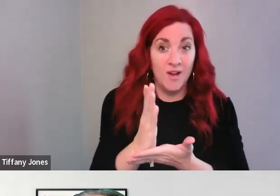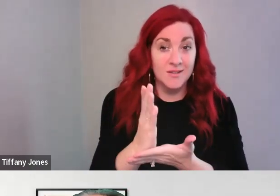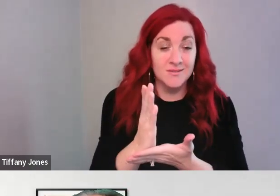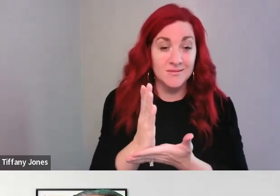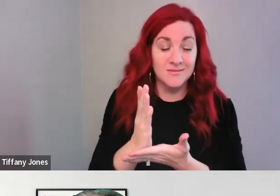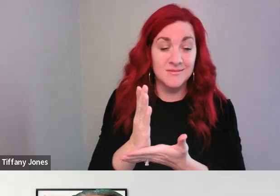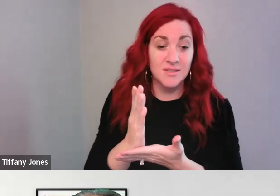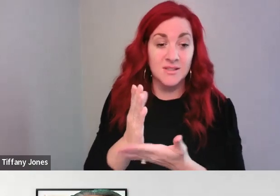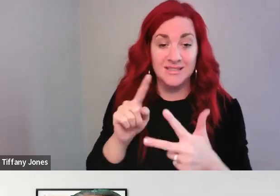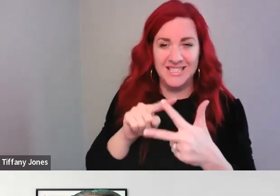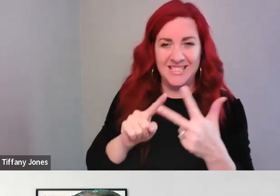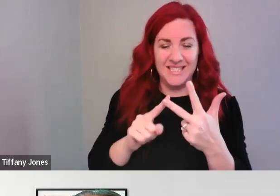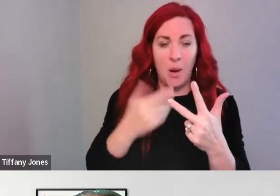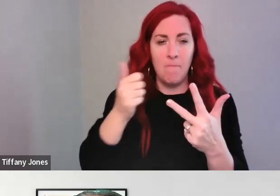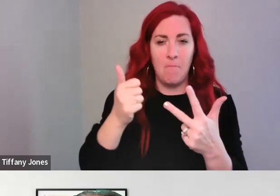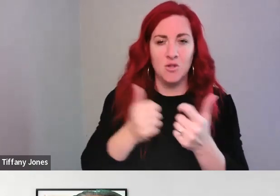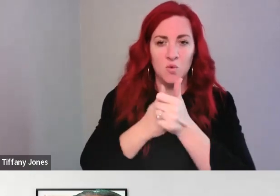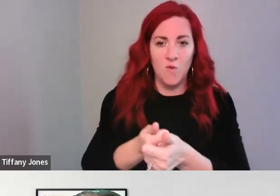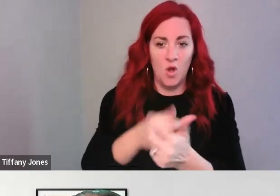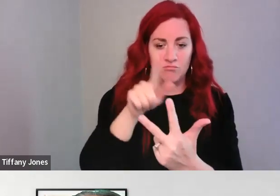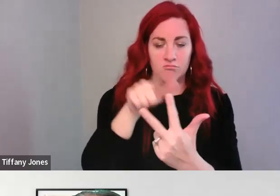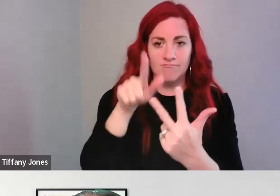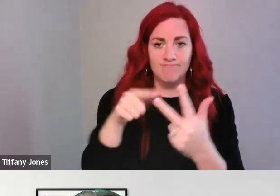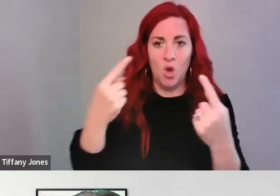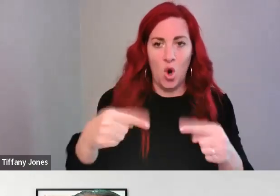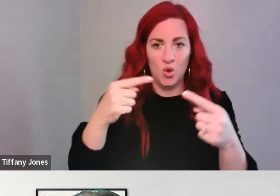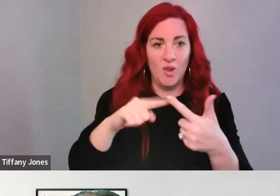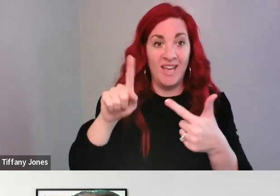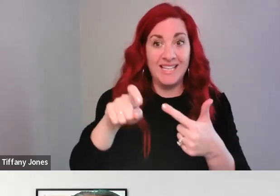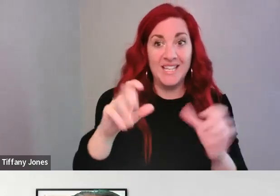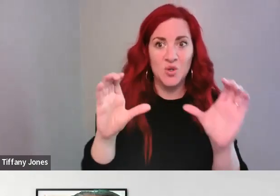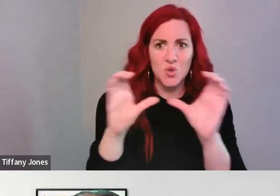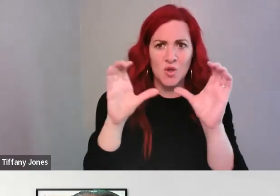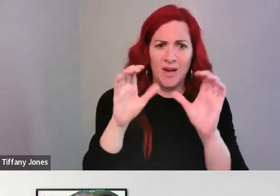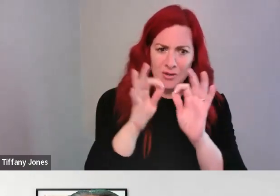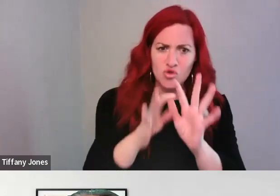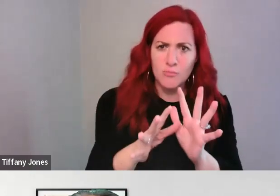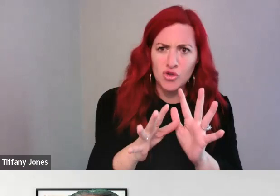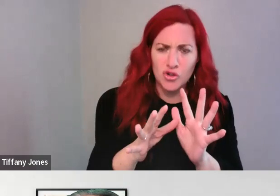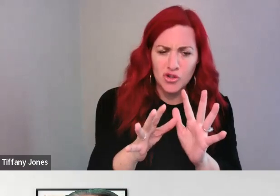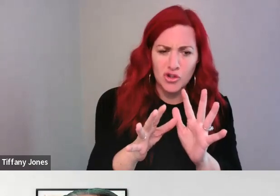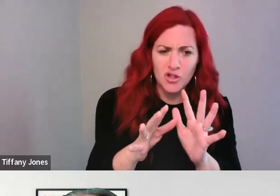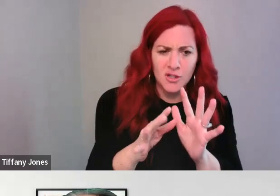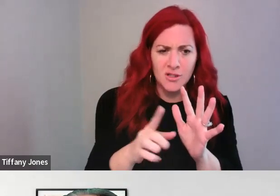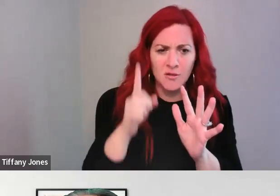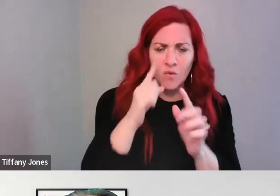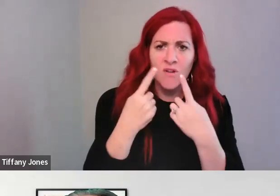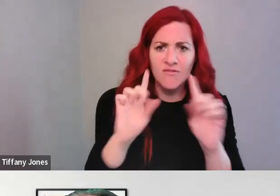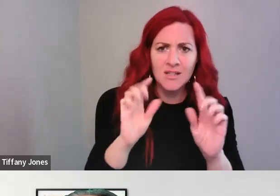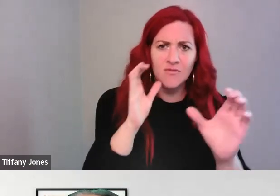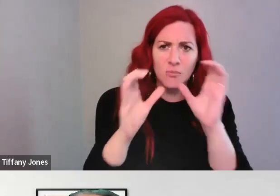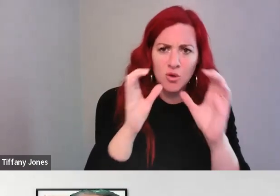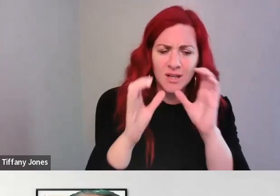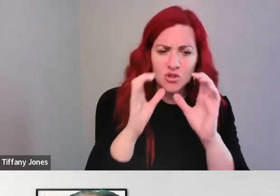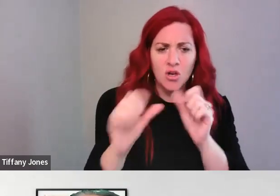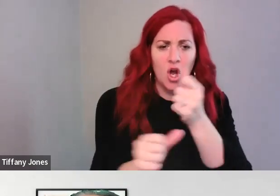more effective route to go is to argue they need a certified interpreter to get effective communication